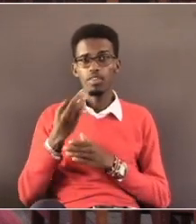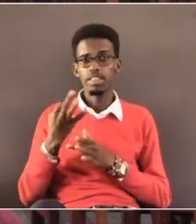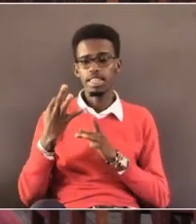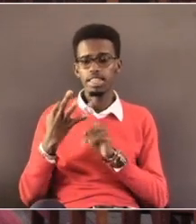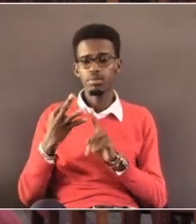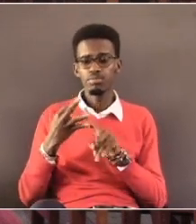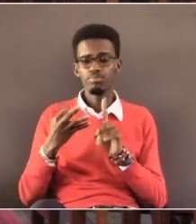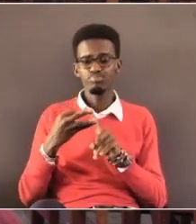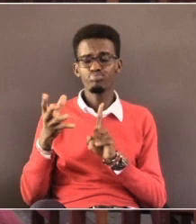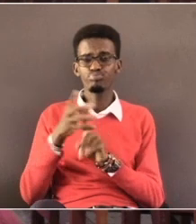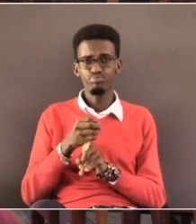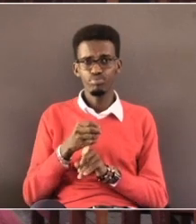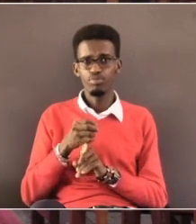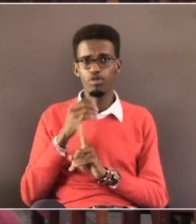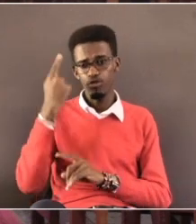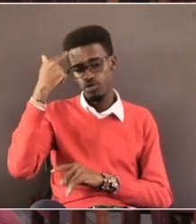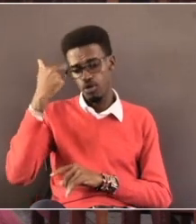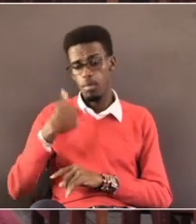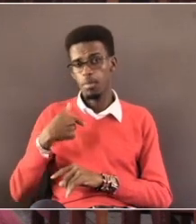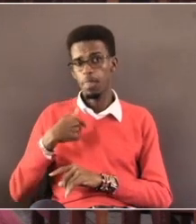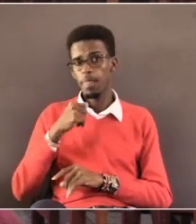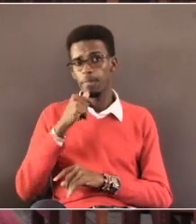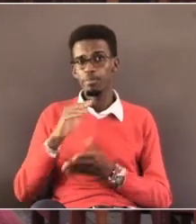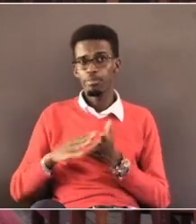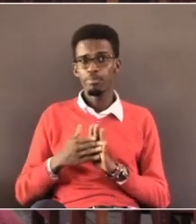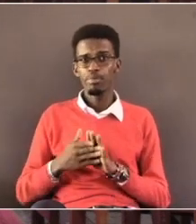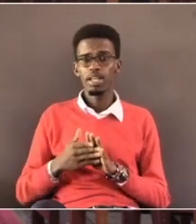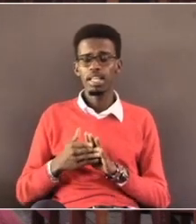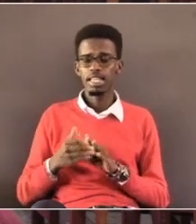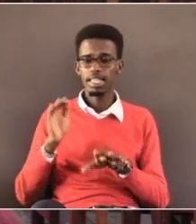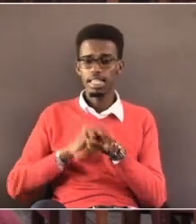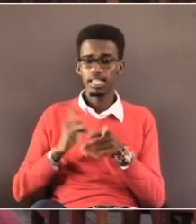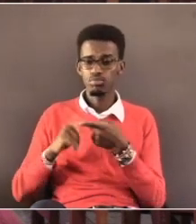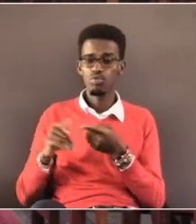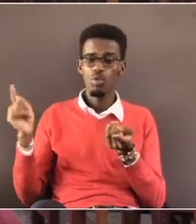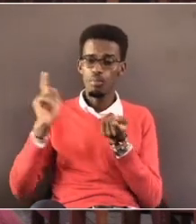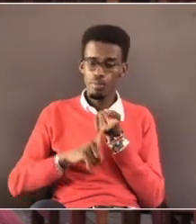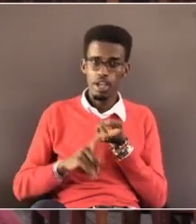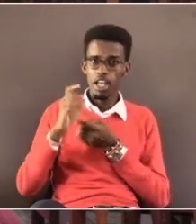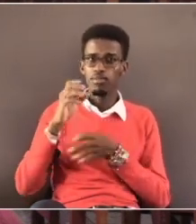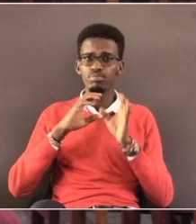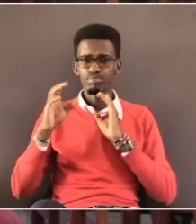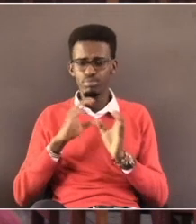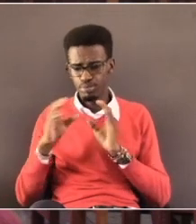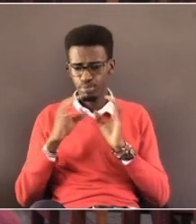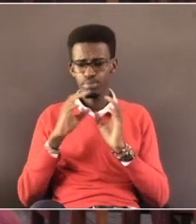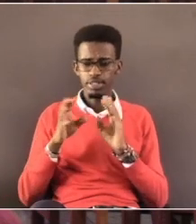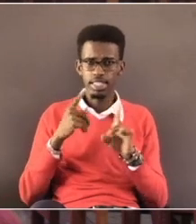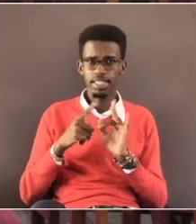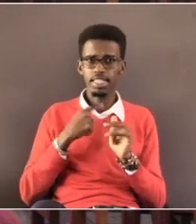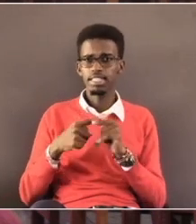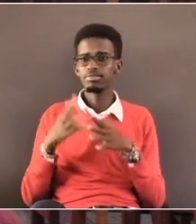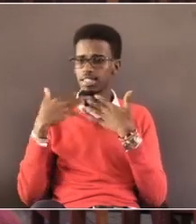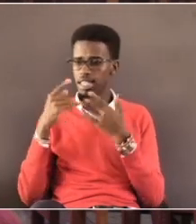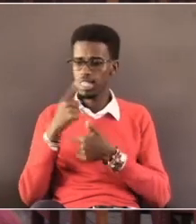three options, for me, it should not even be getting to that point. If we have talked, and nothing is coming